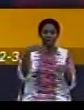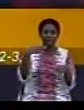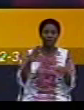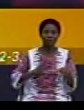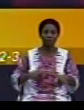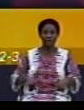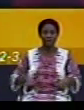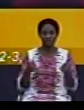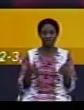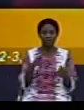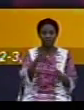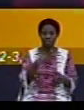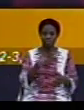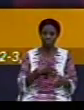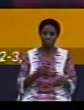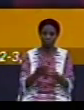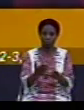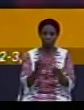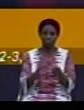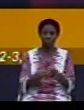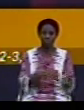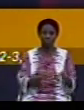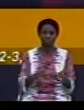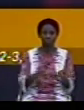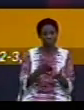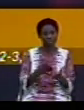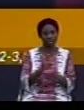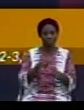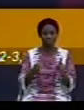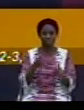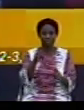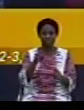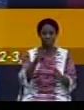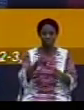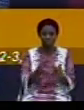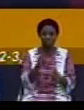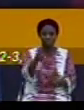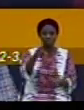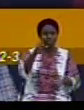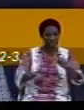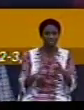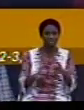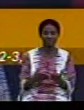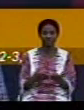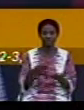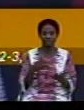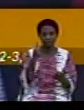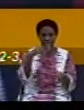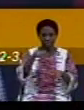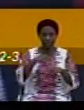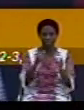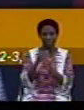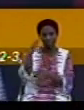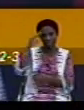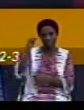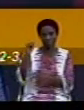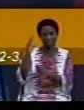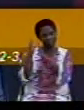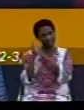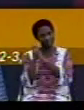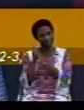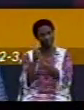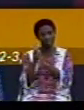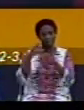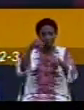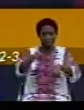you cannot without Christ. Look at that man again, laid down, paralyzed,